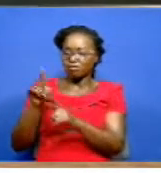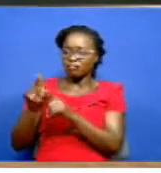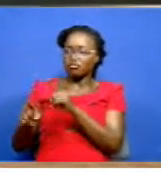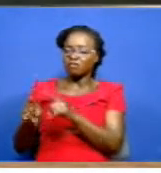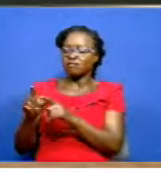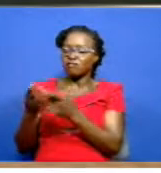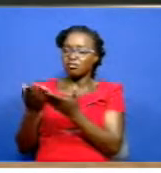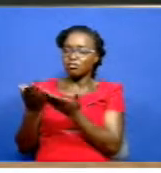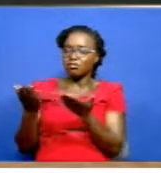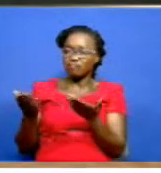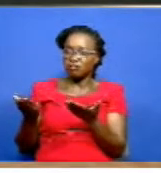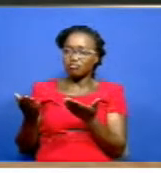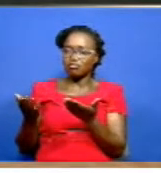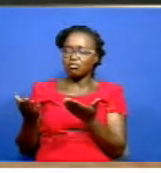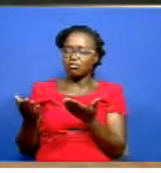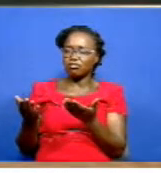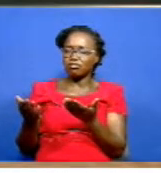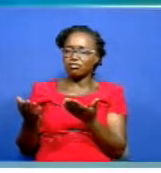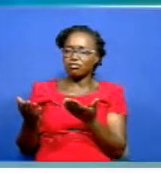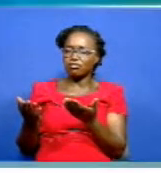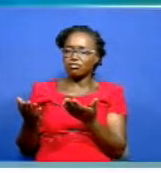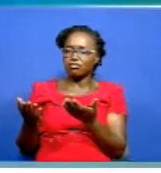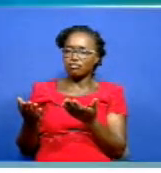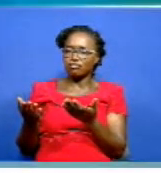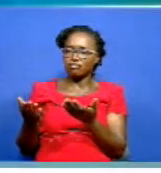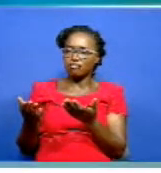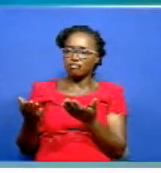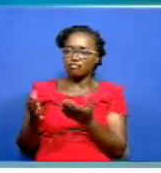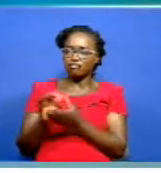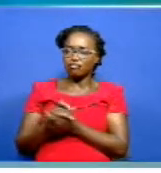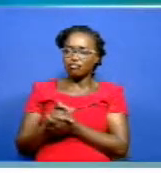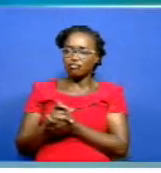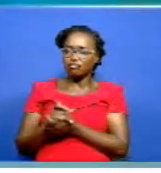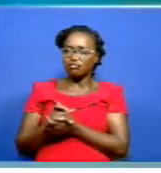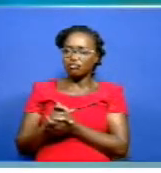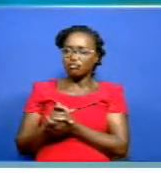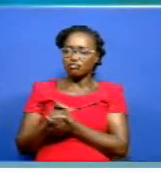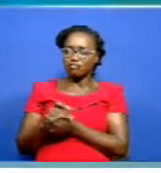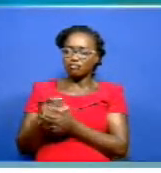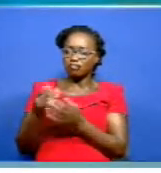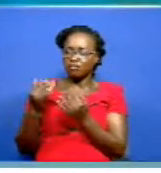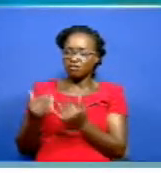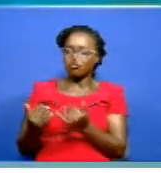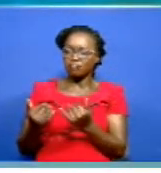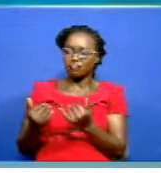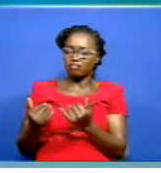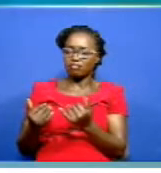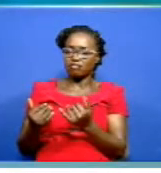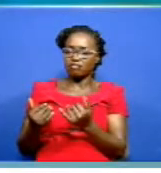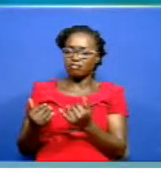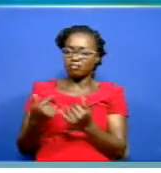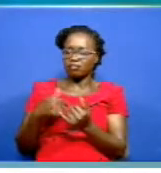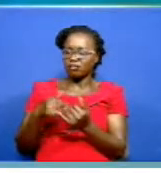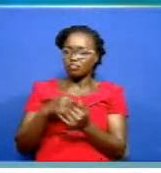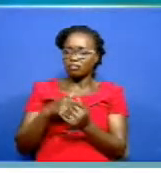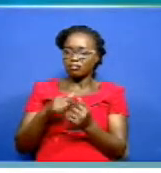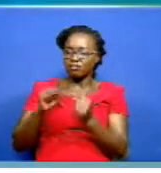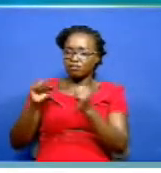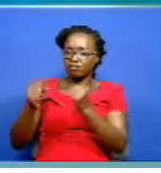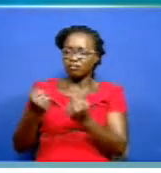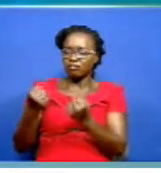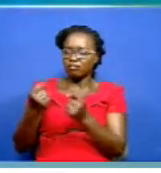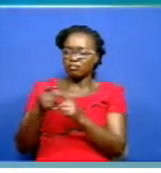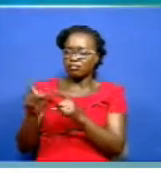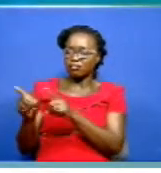variants of these COVID-19 which has been detected. So far, I can say we are pretty much safe,